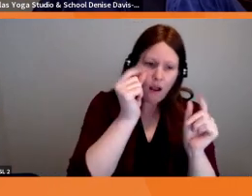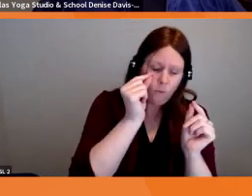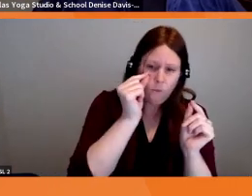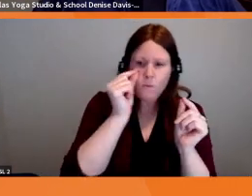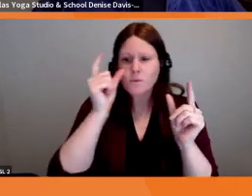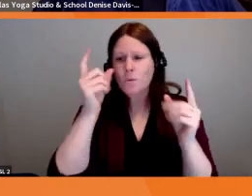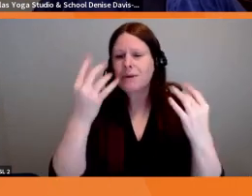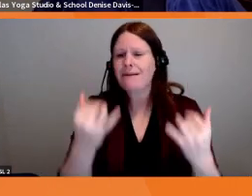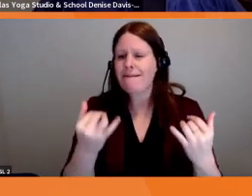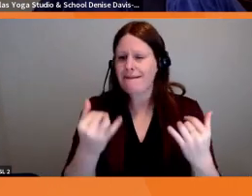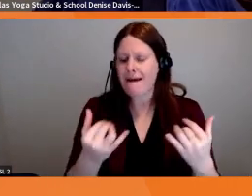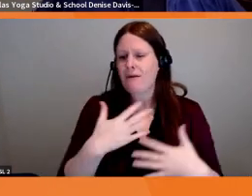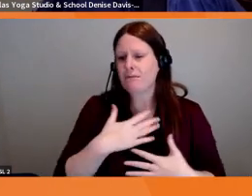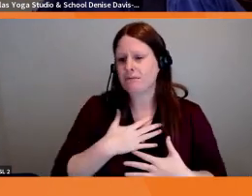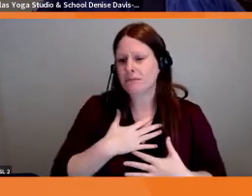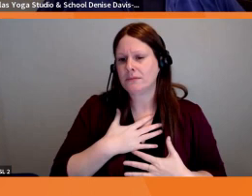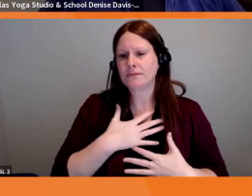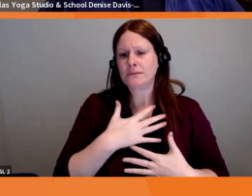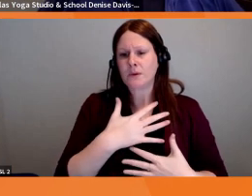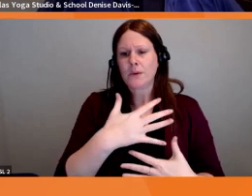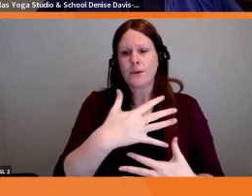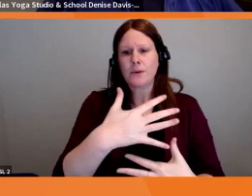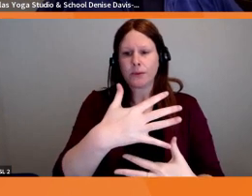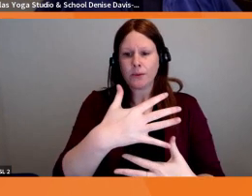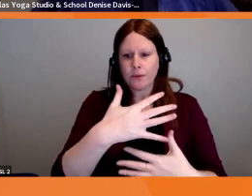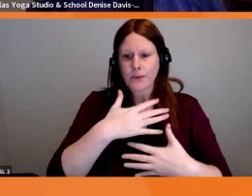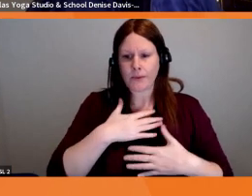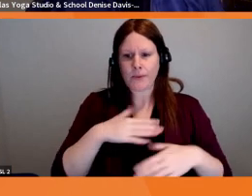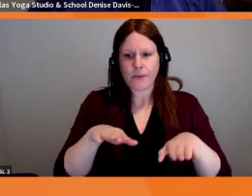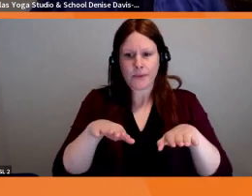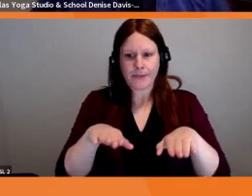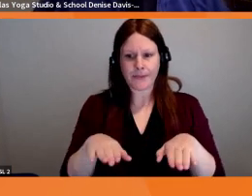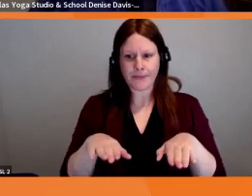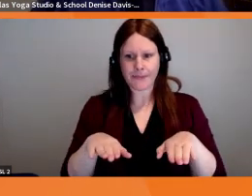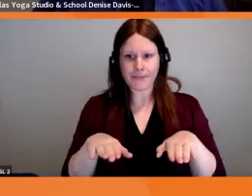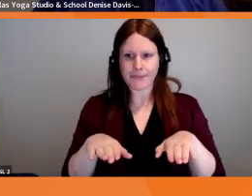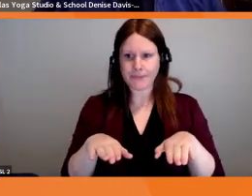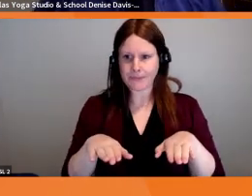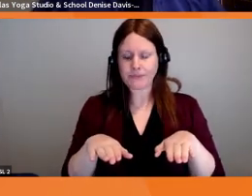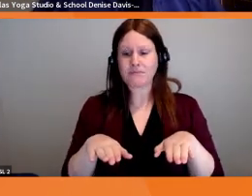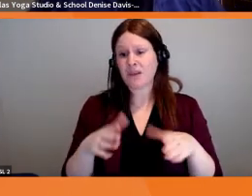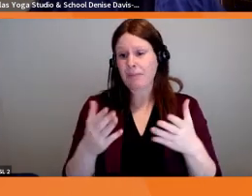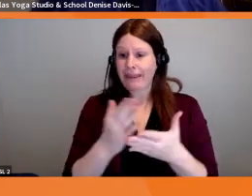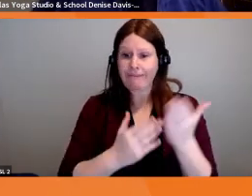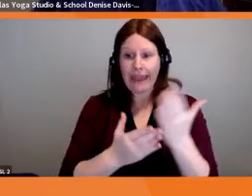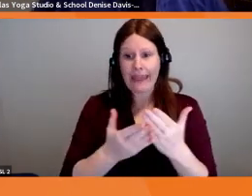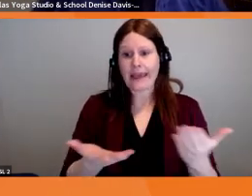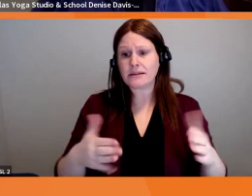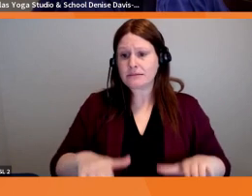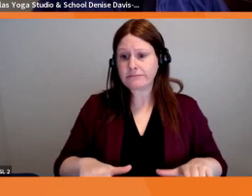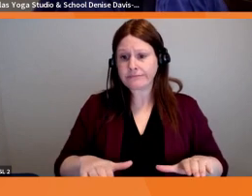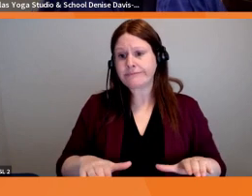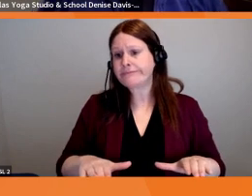find our breath. Feel the soles of the feet on the ground again. Maybe you can feel your hands on your knees or on a firm surface.